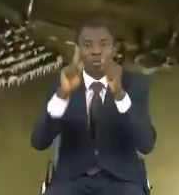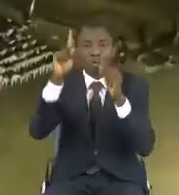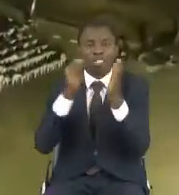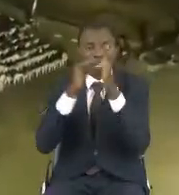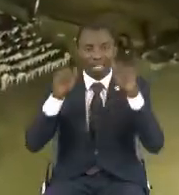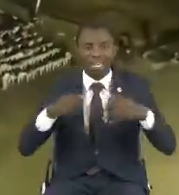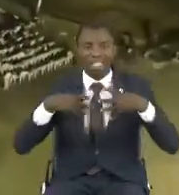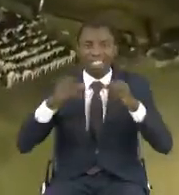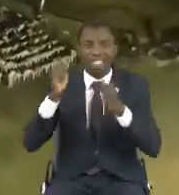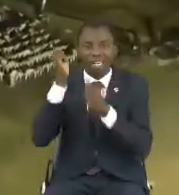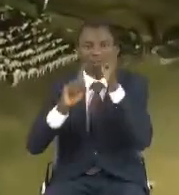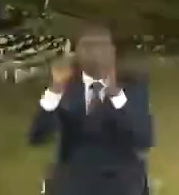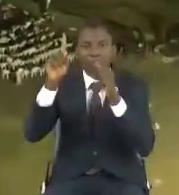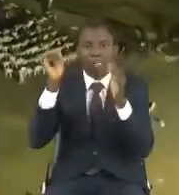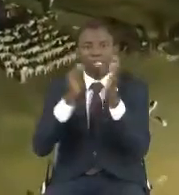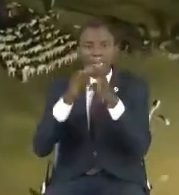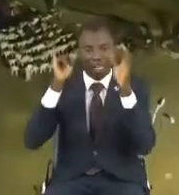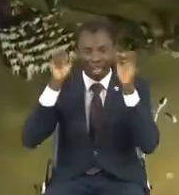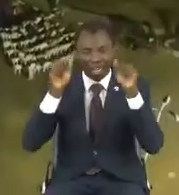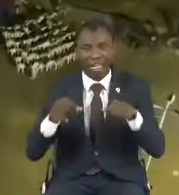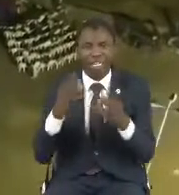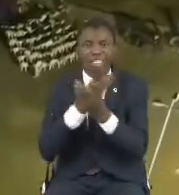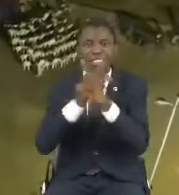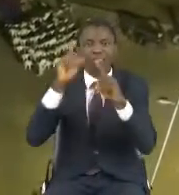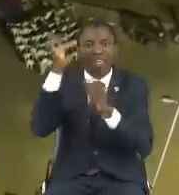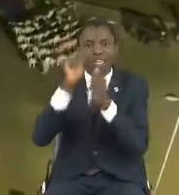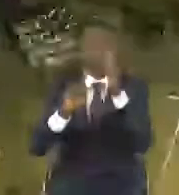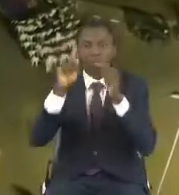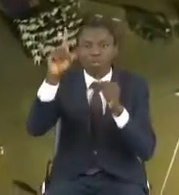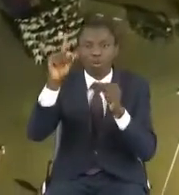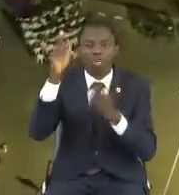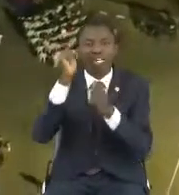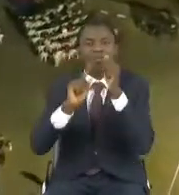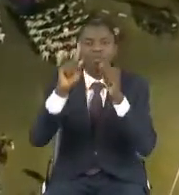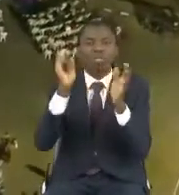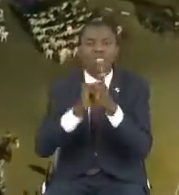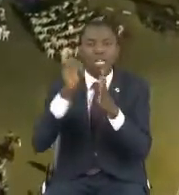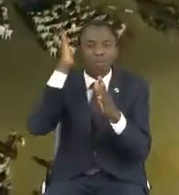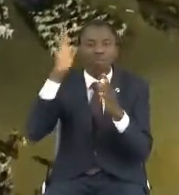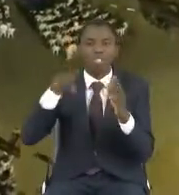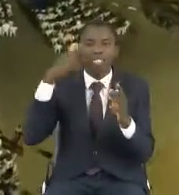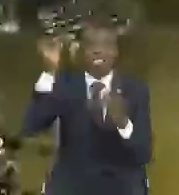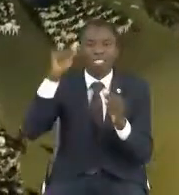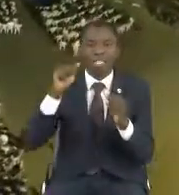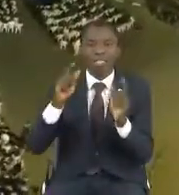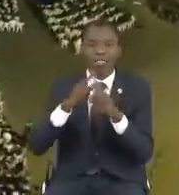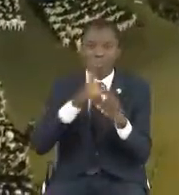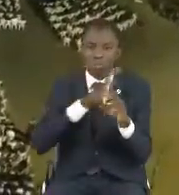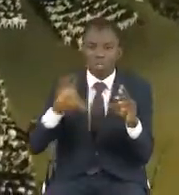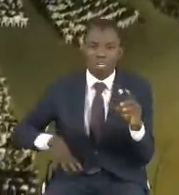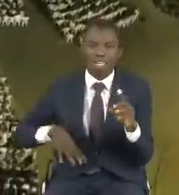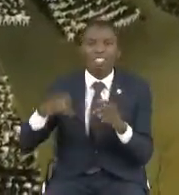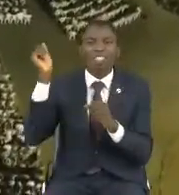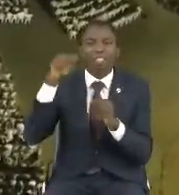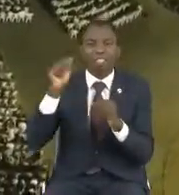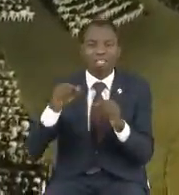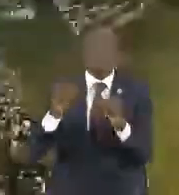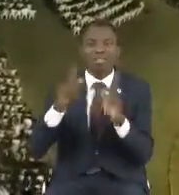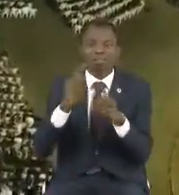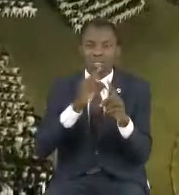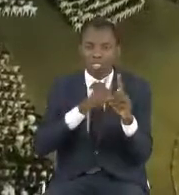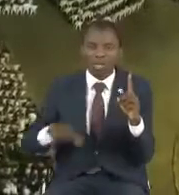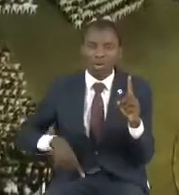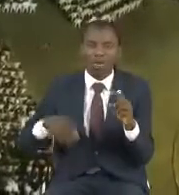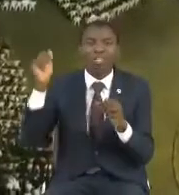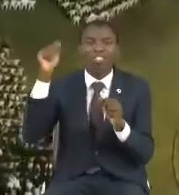that can deliver everyone. Everyone that will say yes to Christ, yes to the Lord, yes